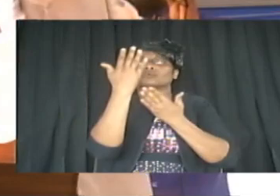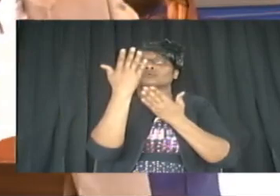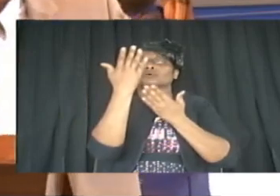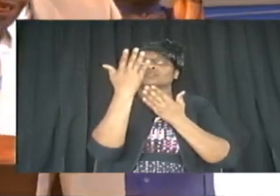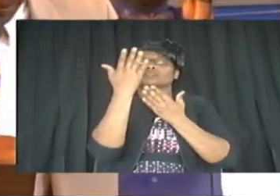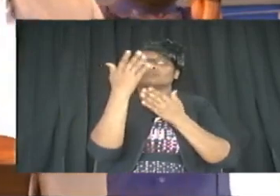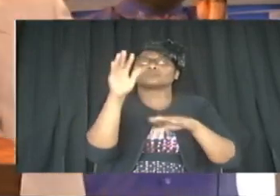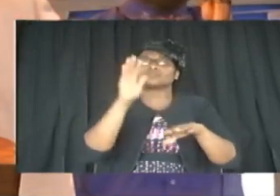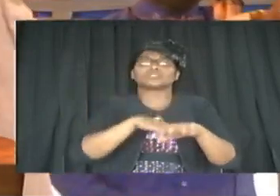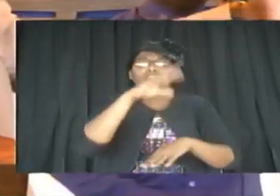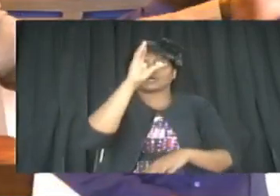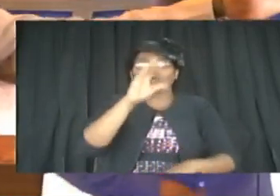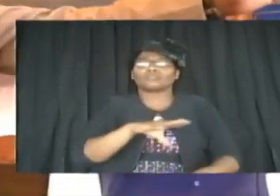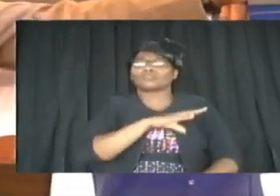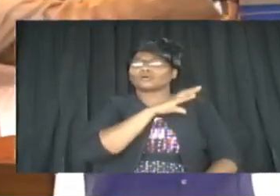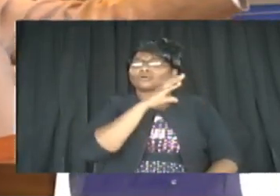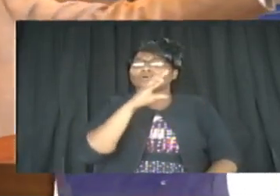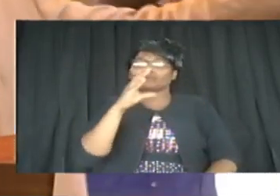cross.